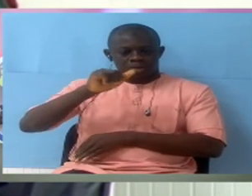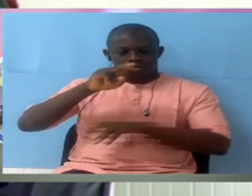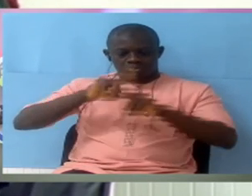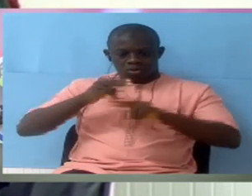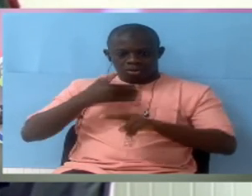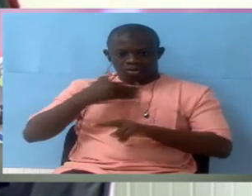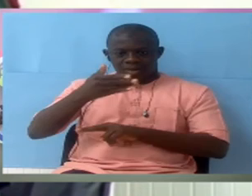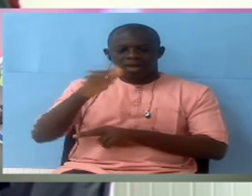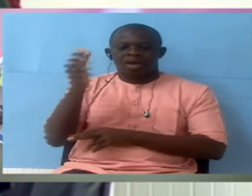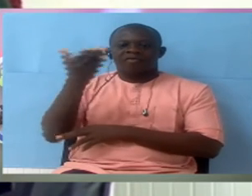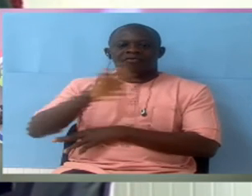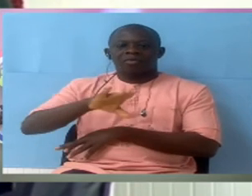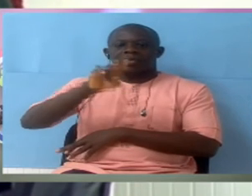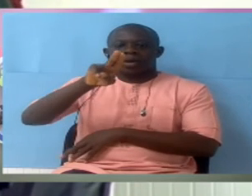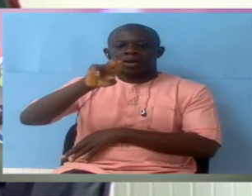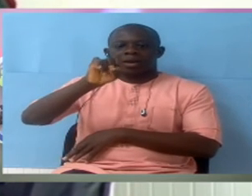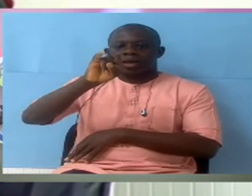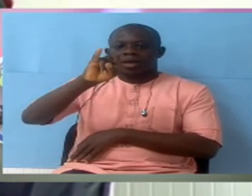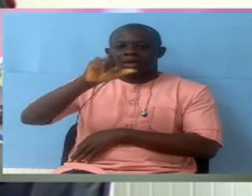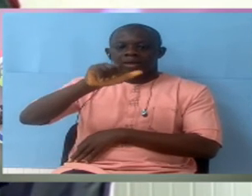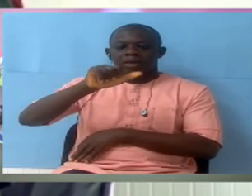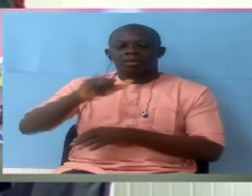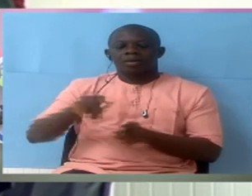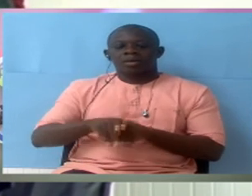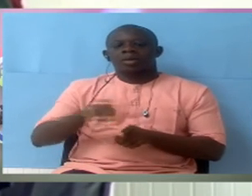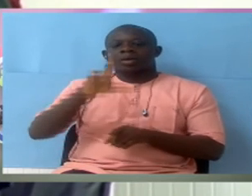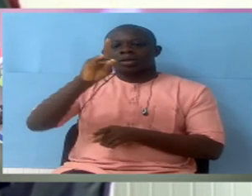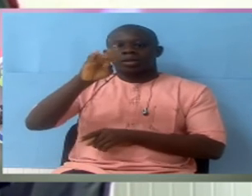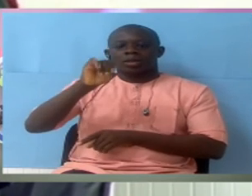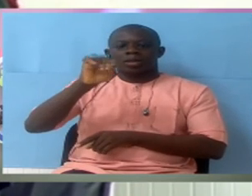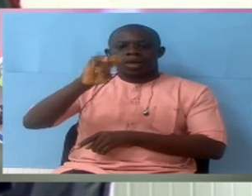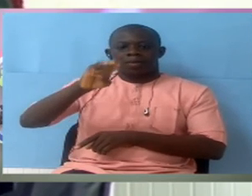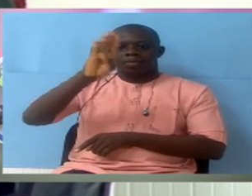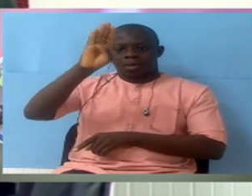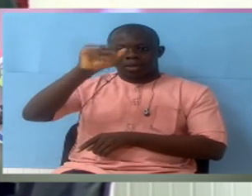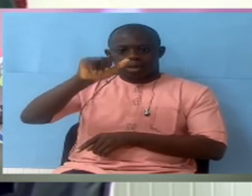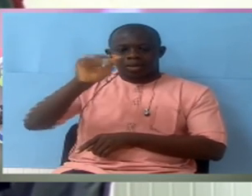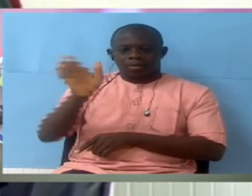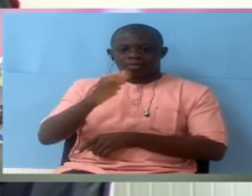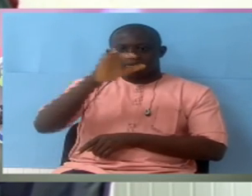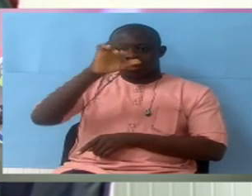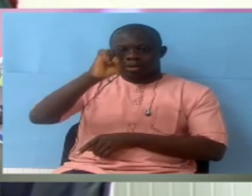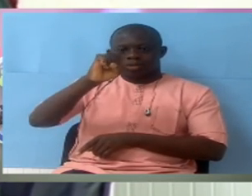From the NIA. Mom ngi baye ko NIA. Demba Sow. Demba Sow.